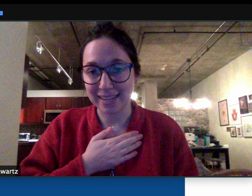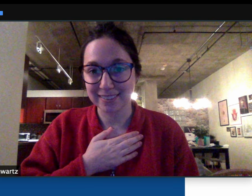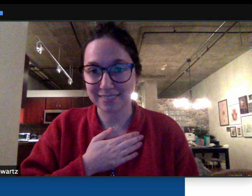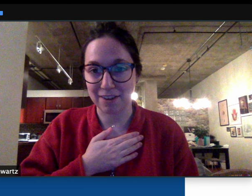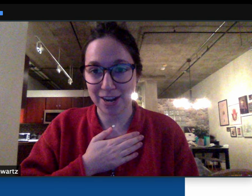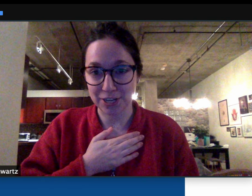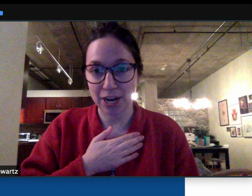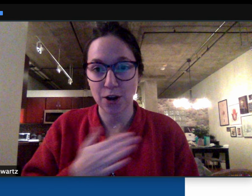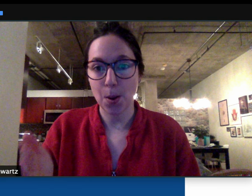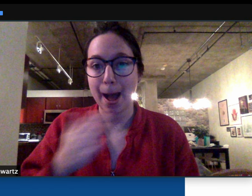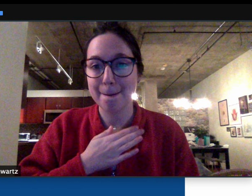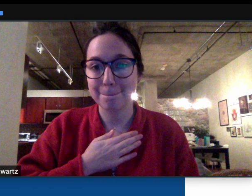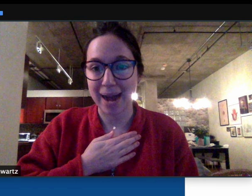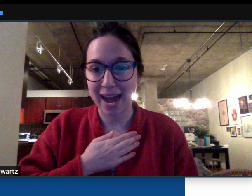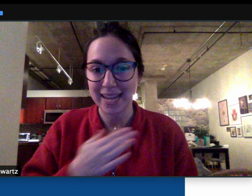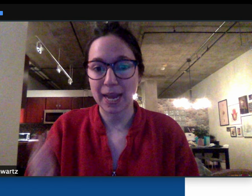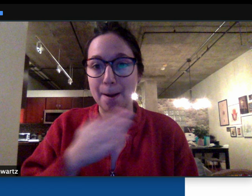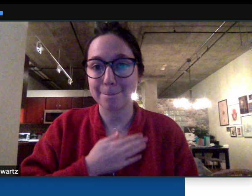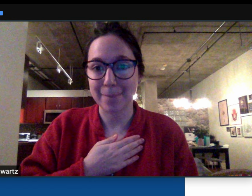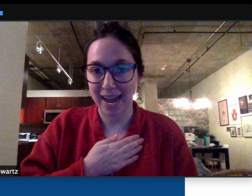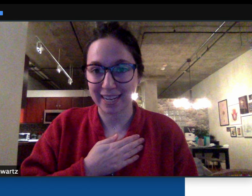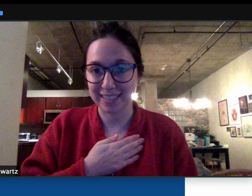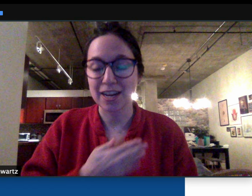My, get ready, go.